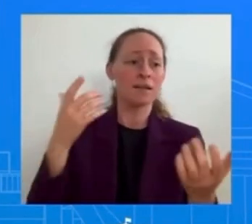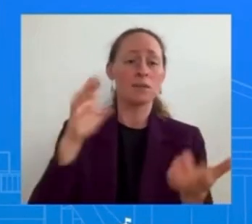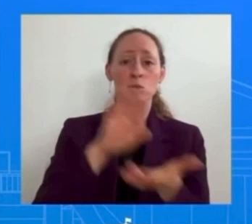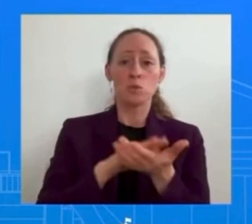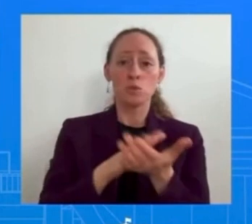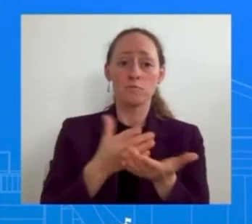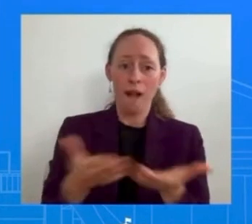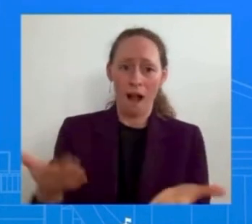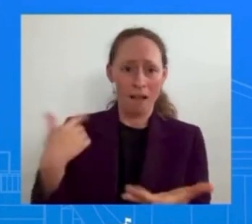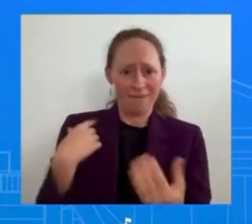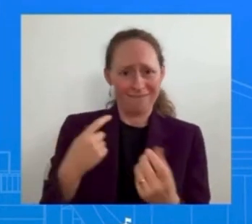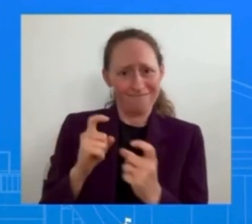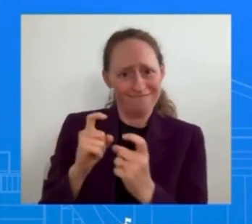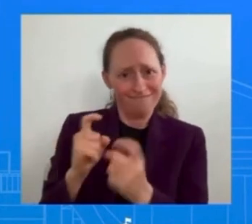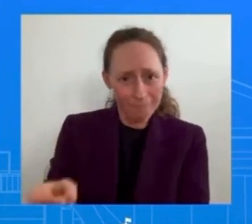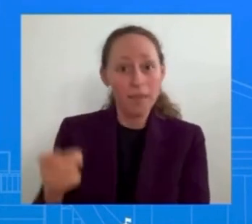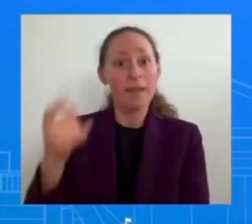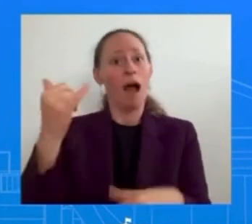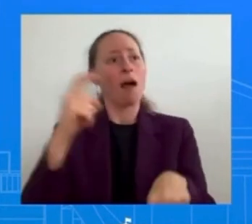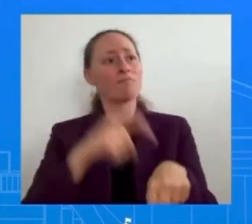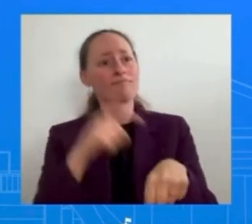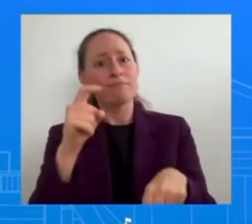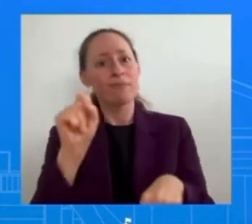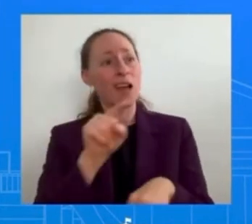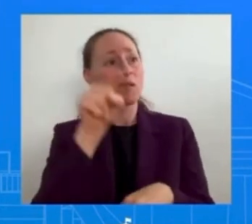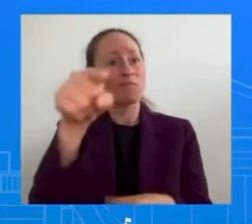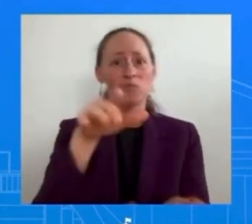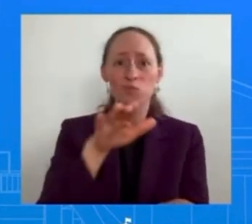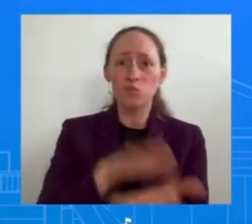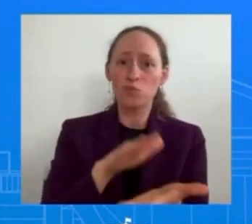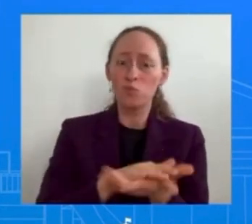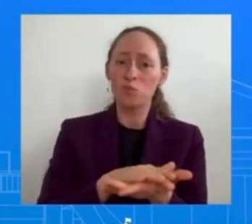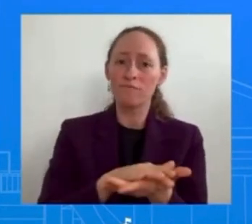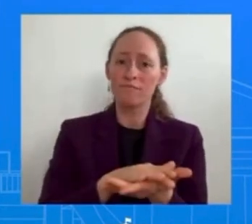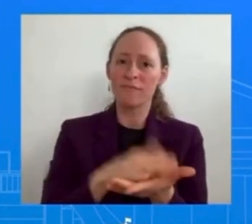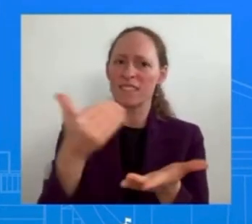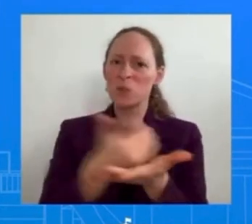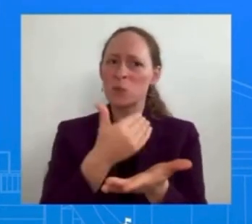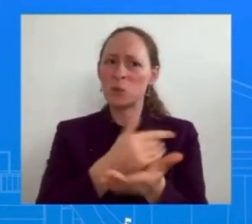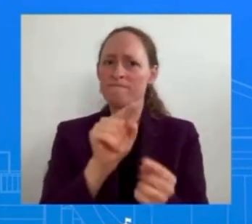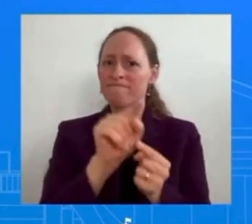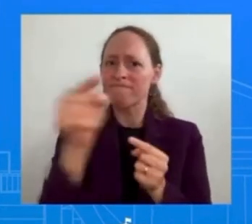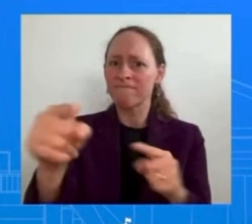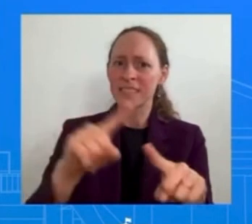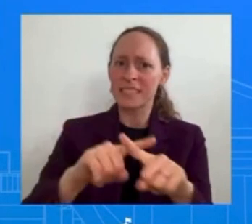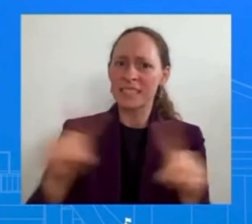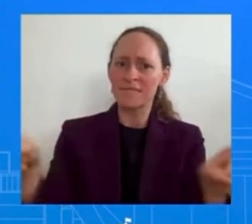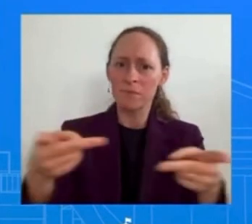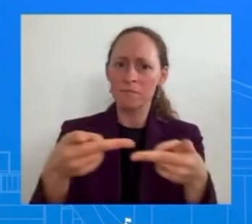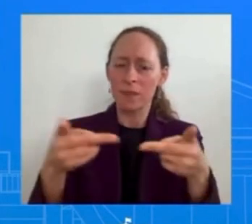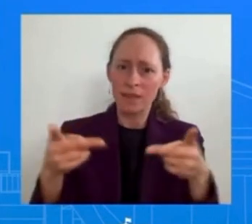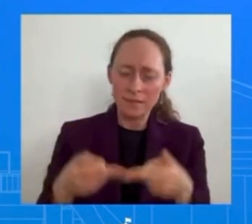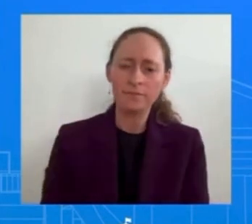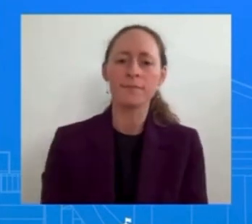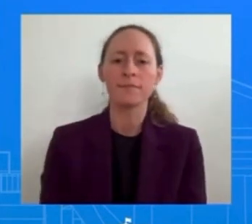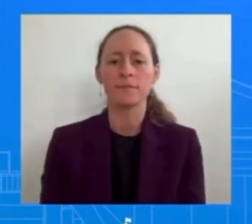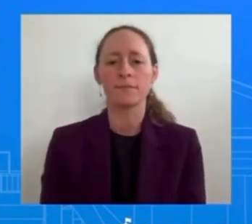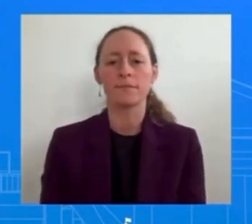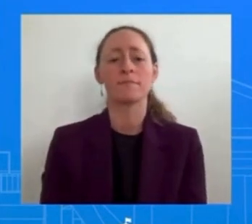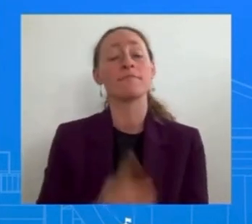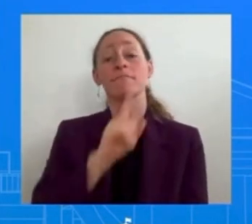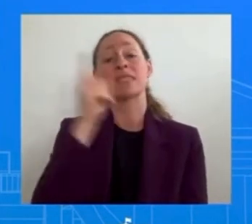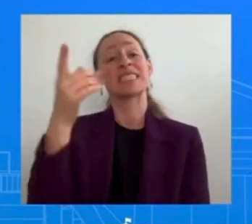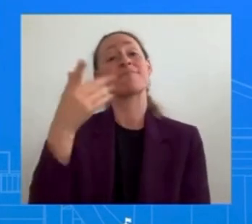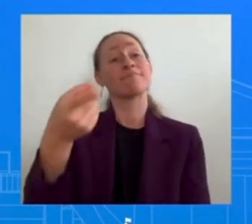stories like these that let you know that this is more than just the visual impact of what we're seeing on television, more than the